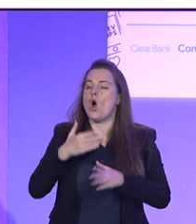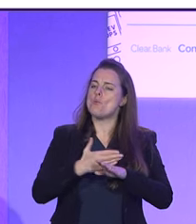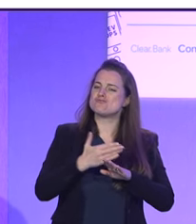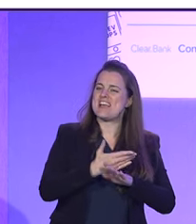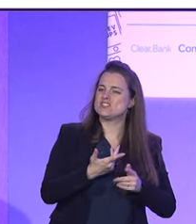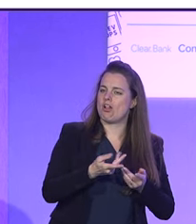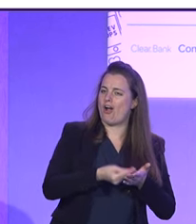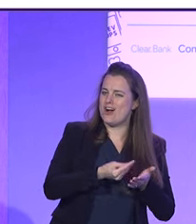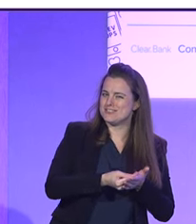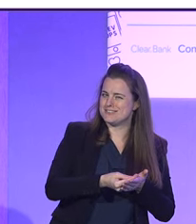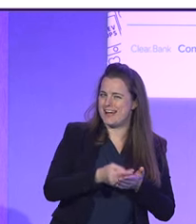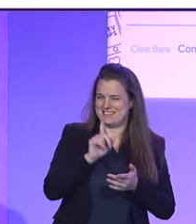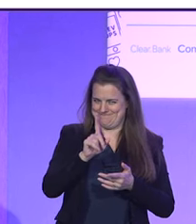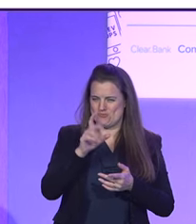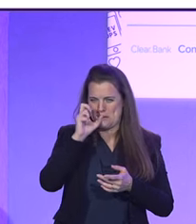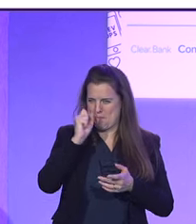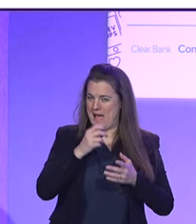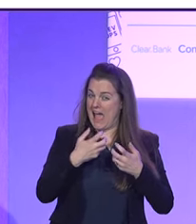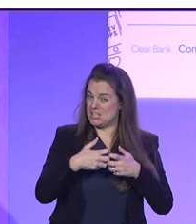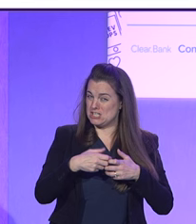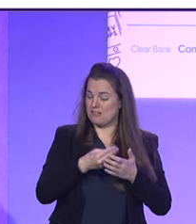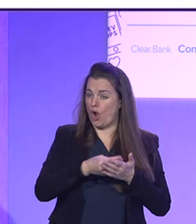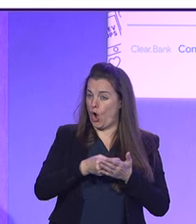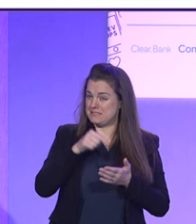before, engineering cost is the most